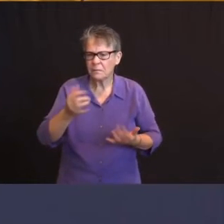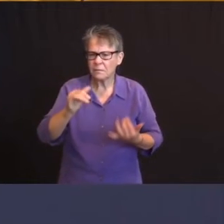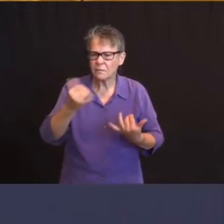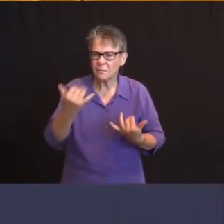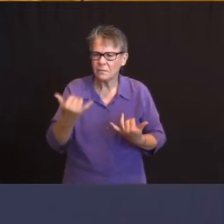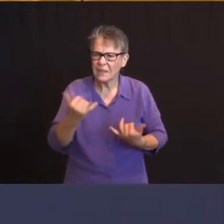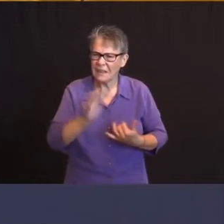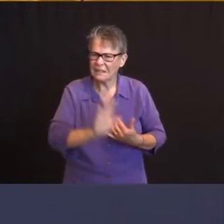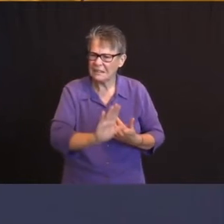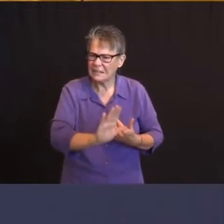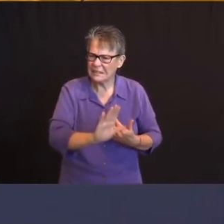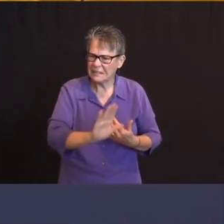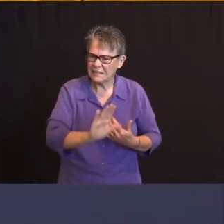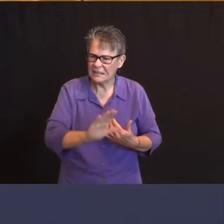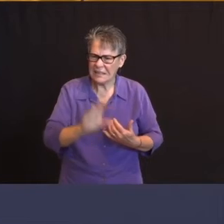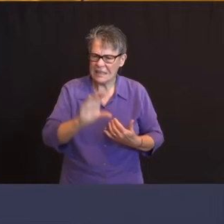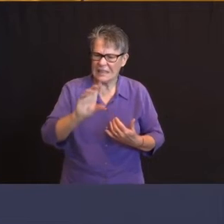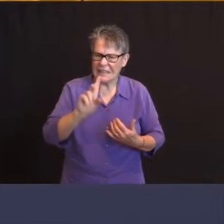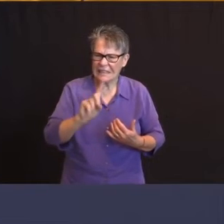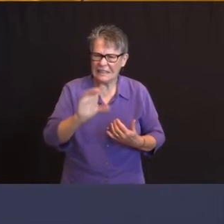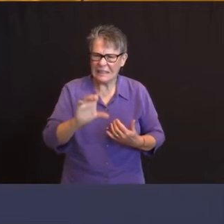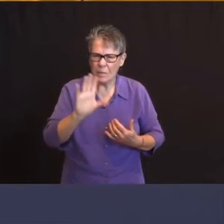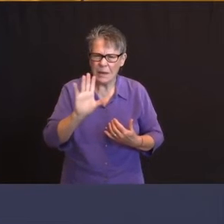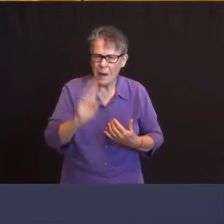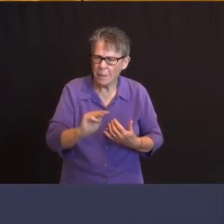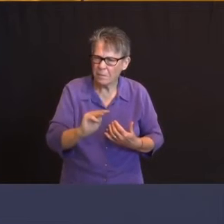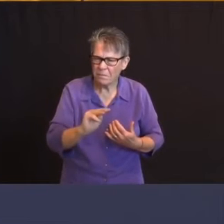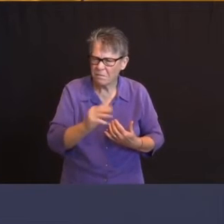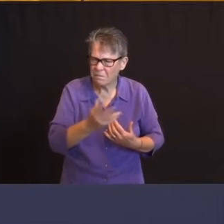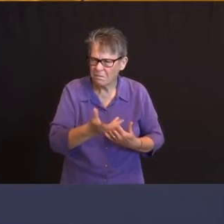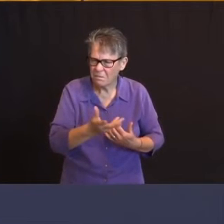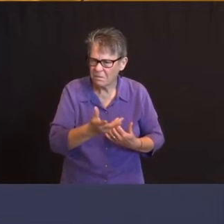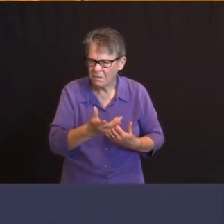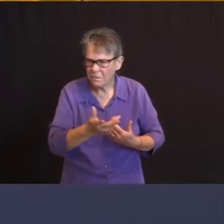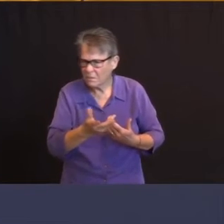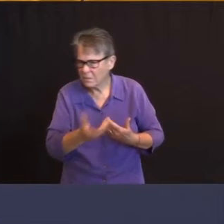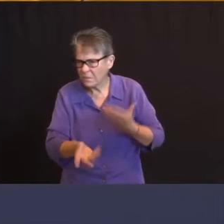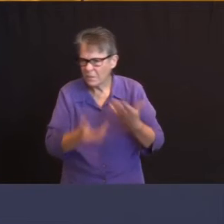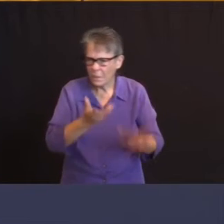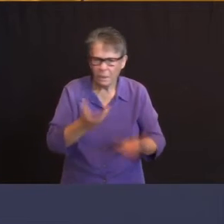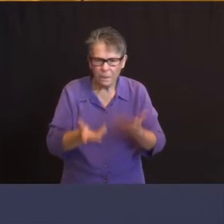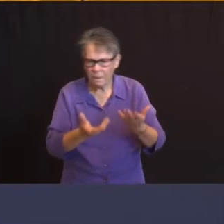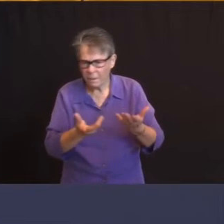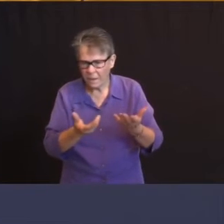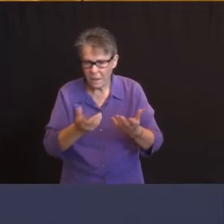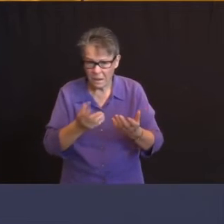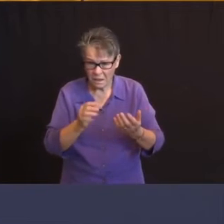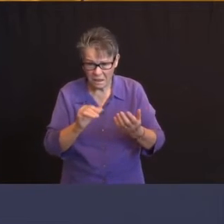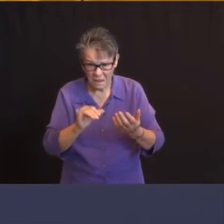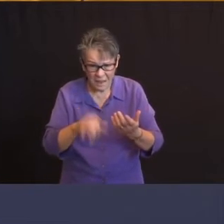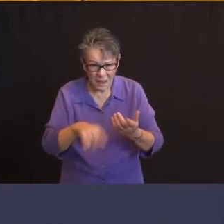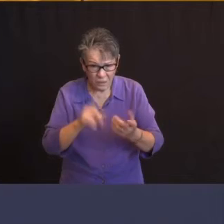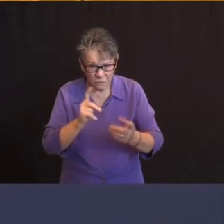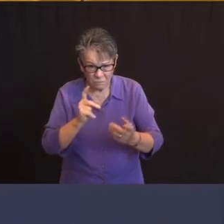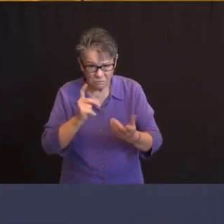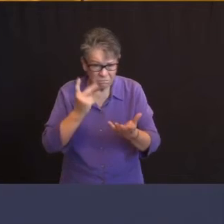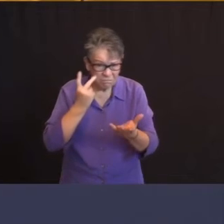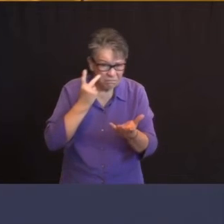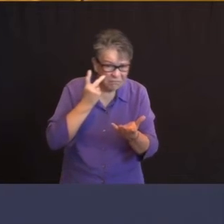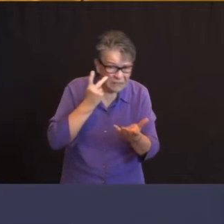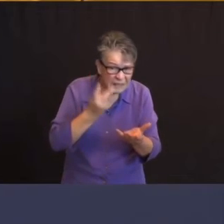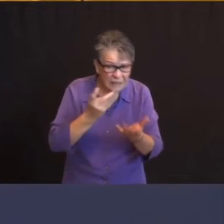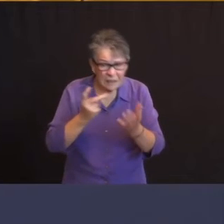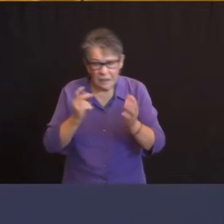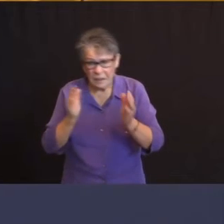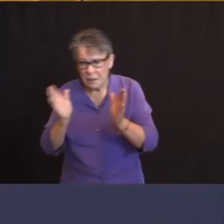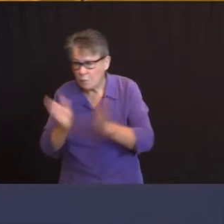turnout for the May nonpartisans than we have in past years. With or without the pandemic, do you think that those smaller, traditionally low turnout elections